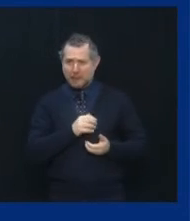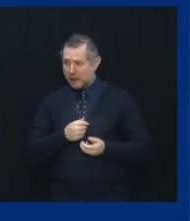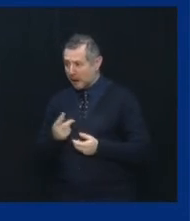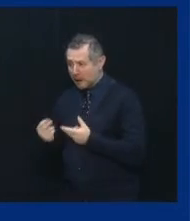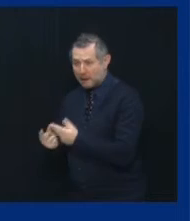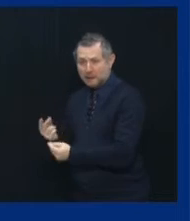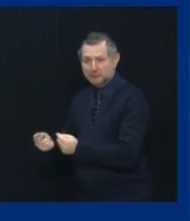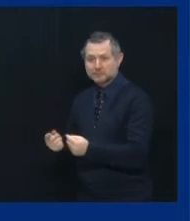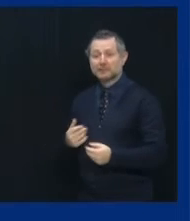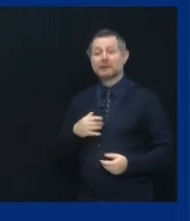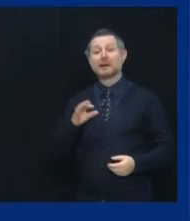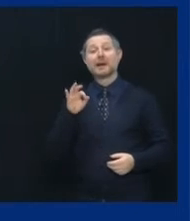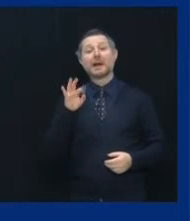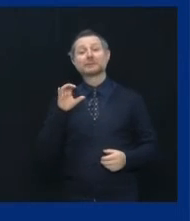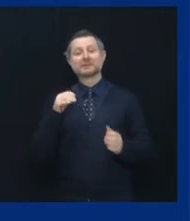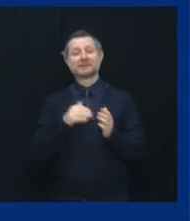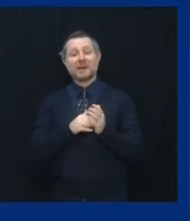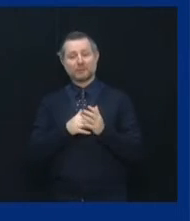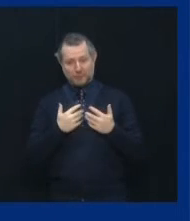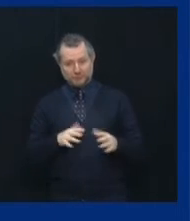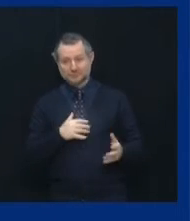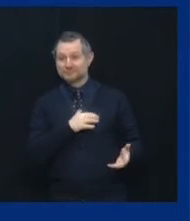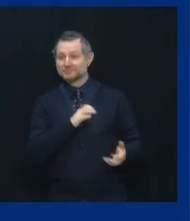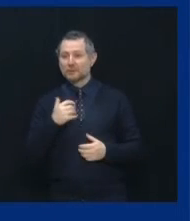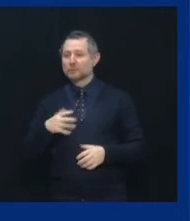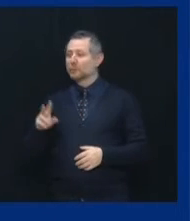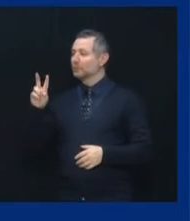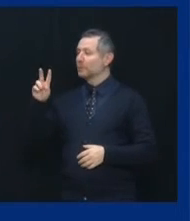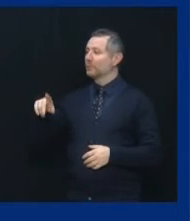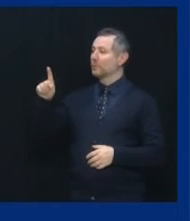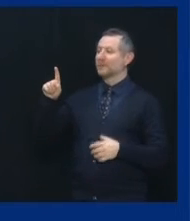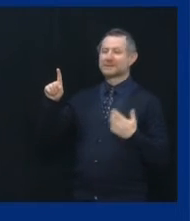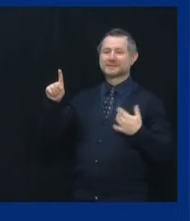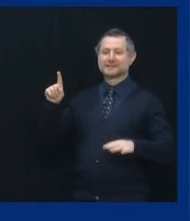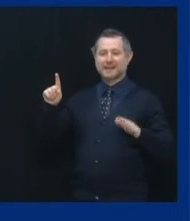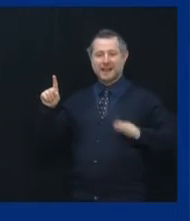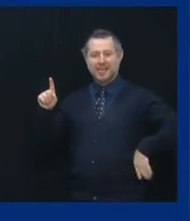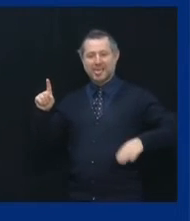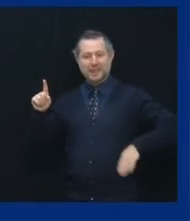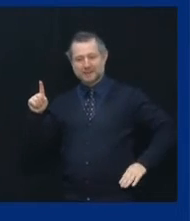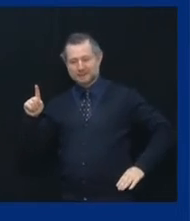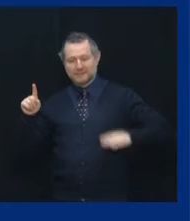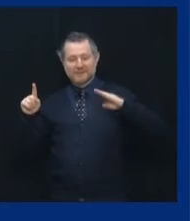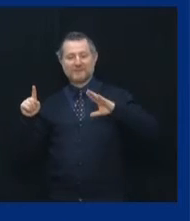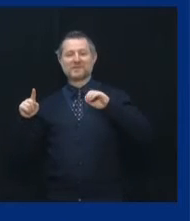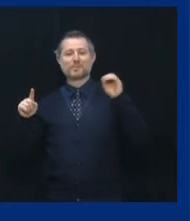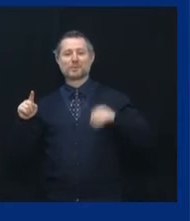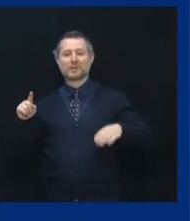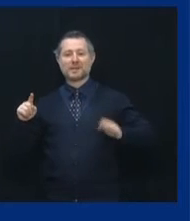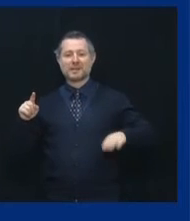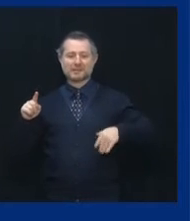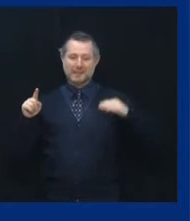900,000 of the 2.1 million, so we're not even halfway in supply through the healthcare workers.